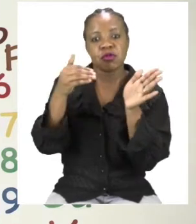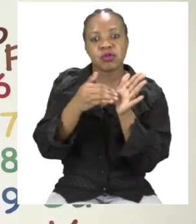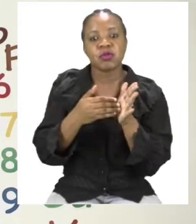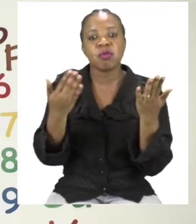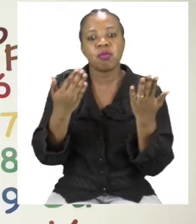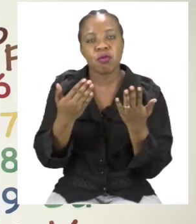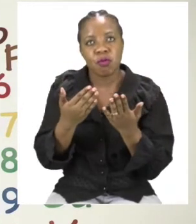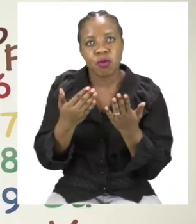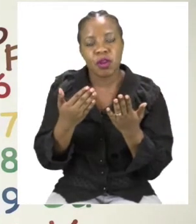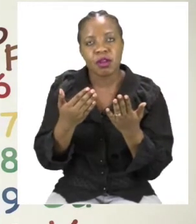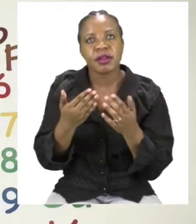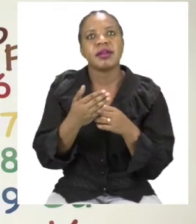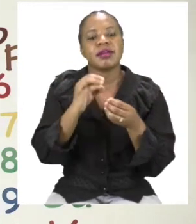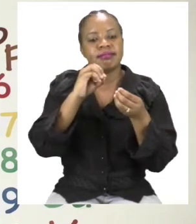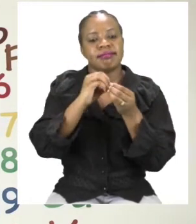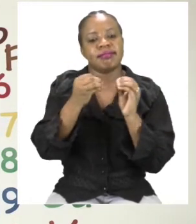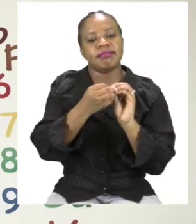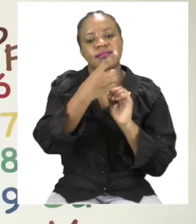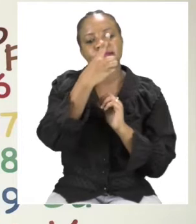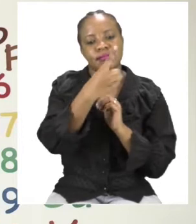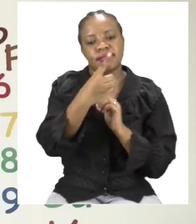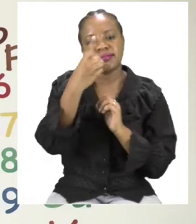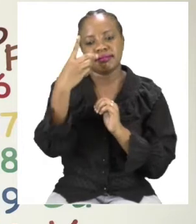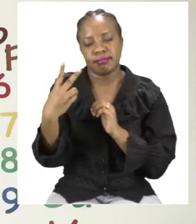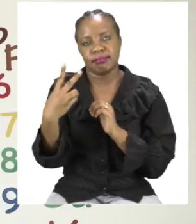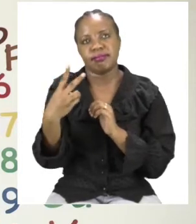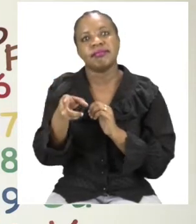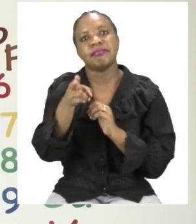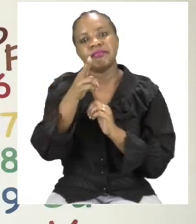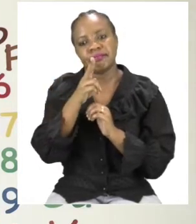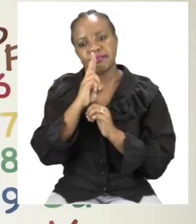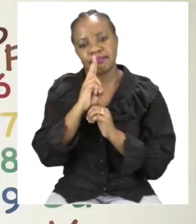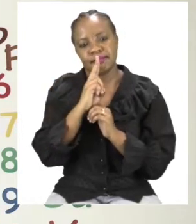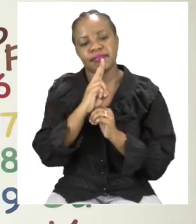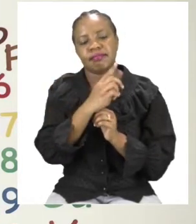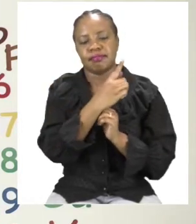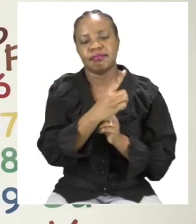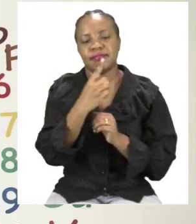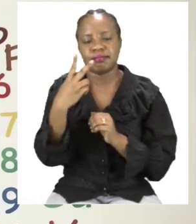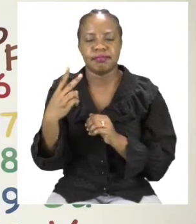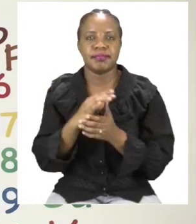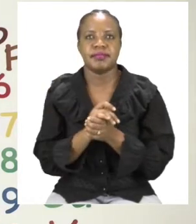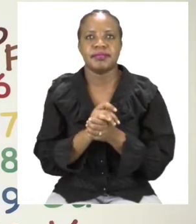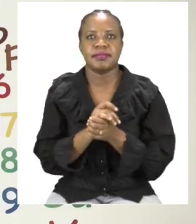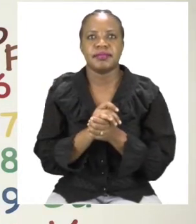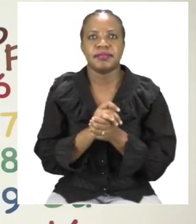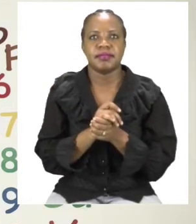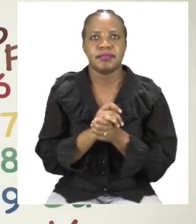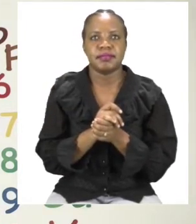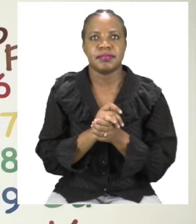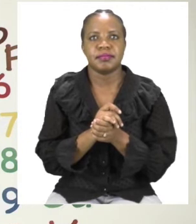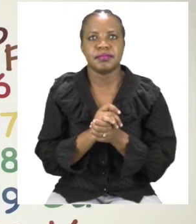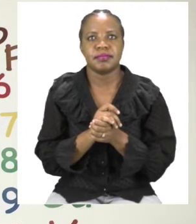answer is 12. Now remember, when you are counting backwards, you actually need to